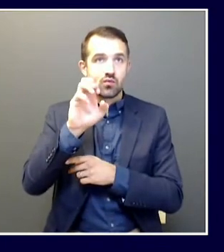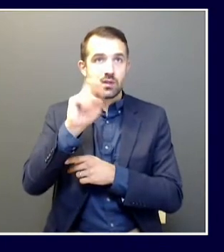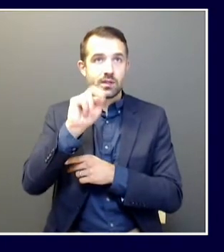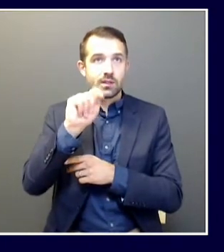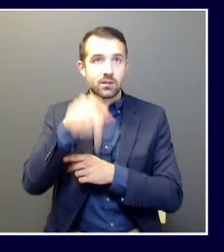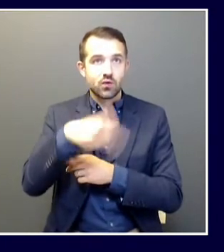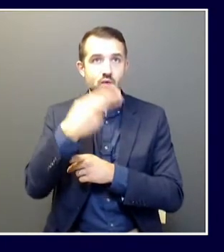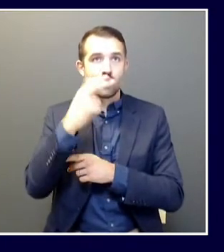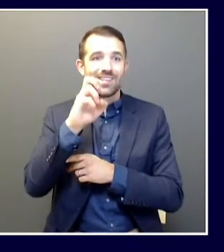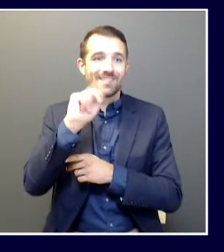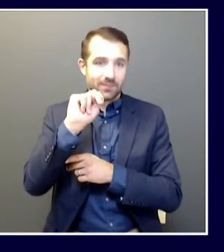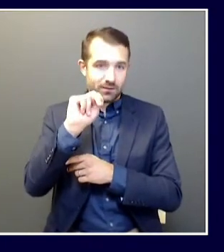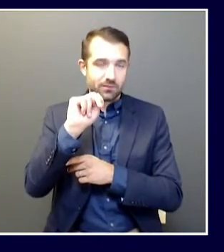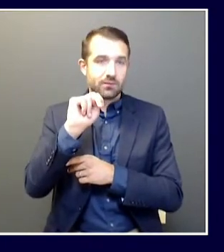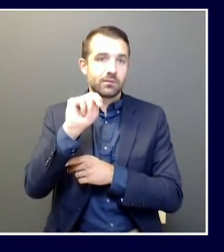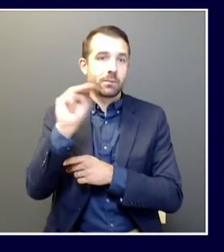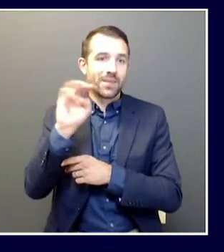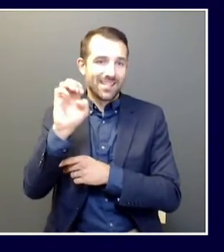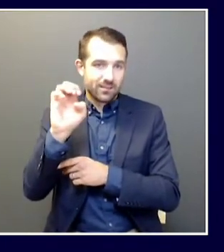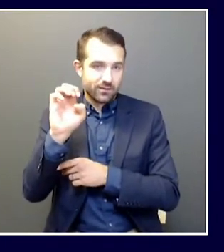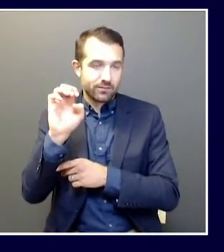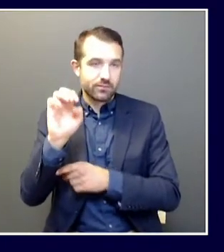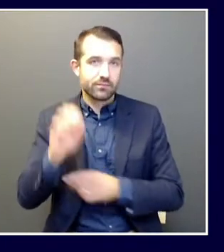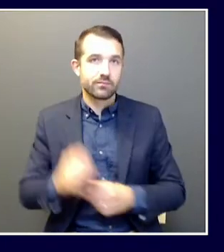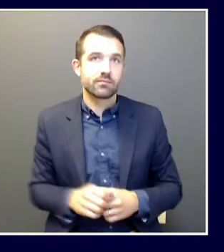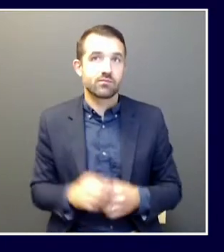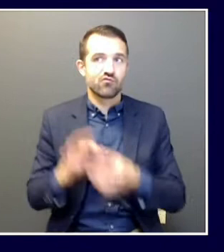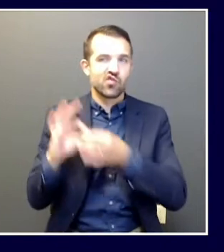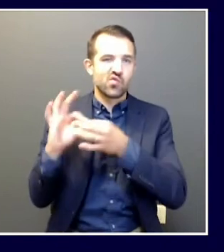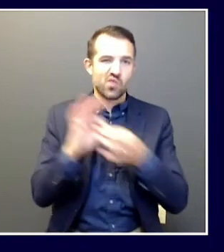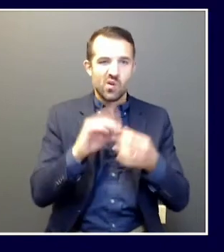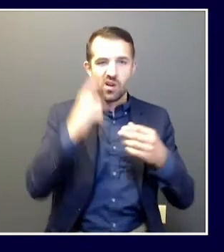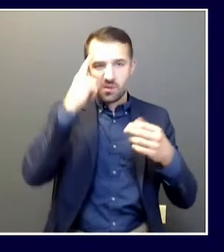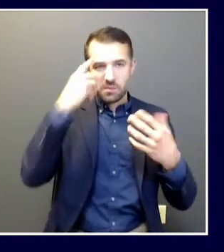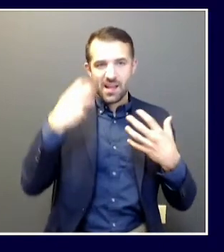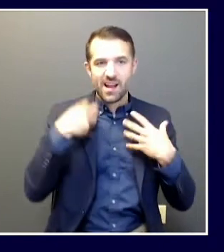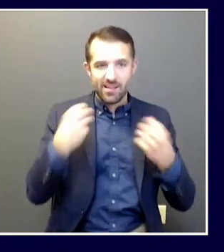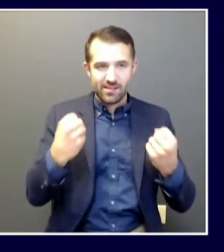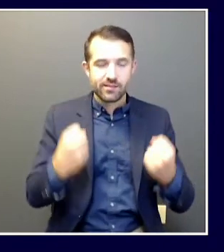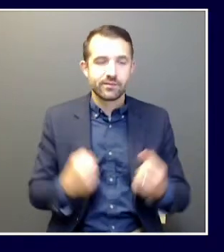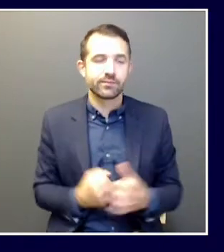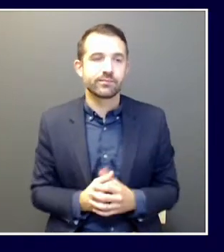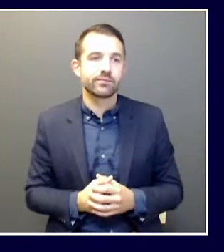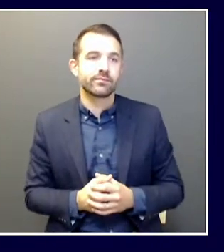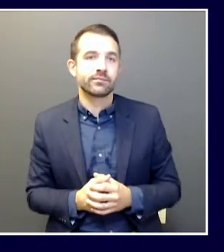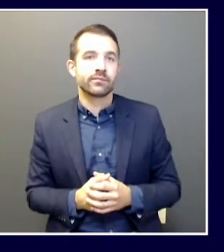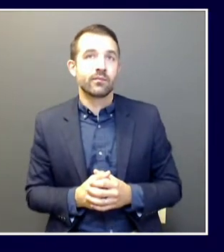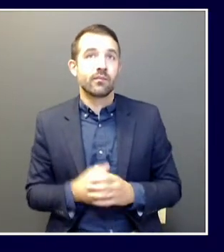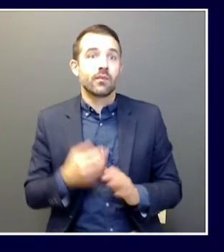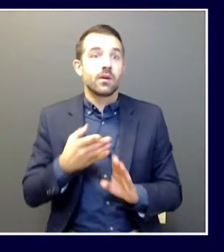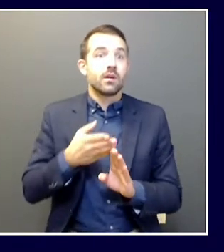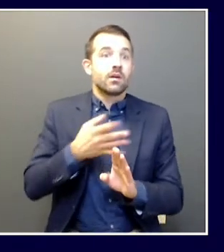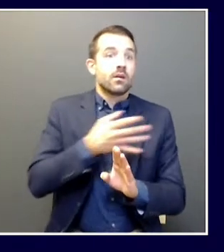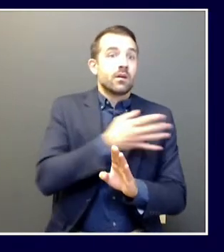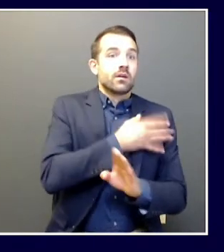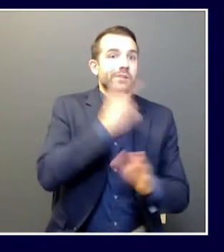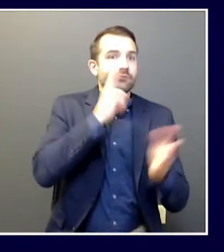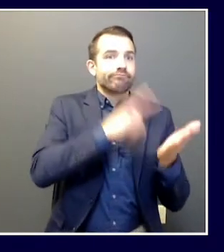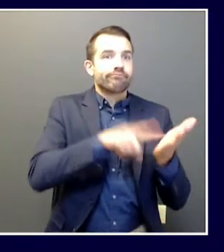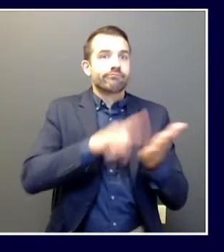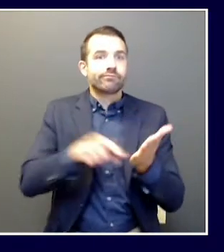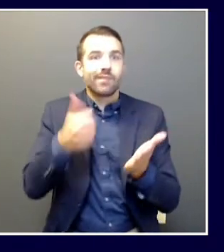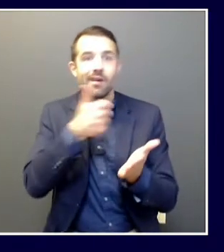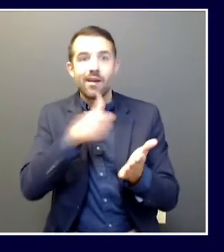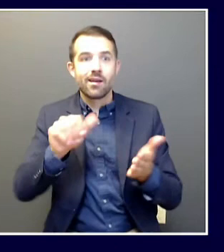behavioral health. There's a long history of looking at what happens when there is a crisis or trauma and how do we help people recover from